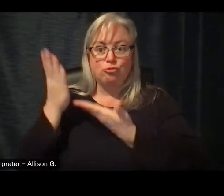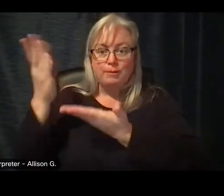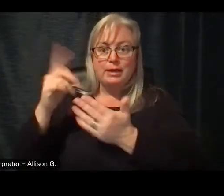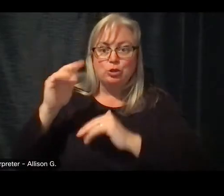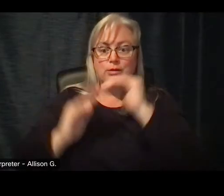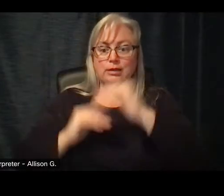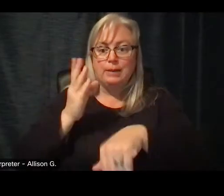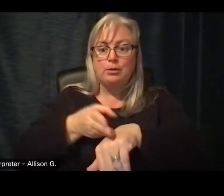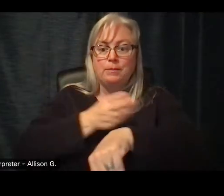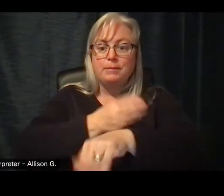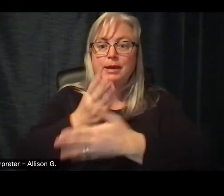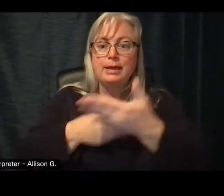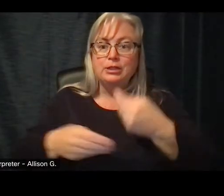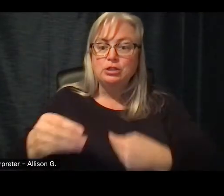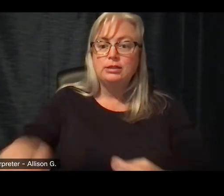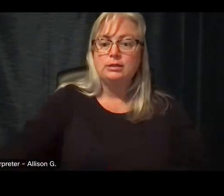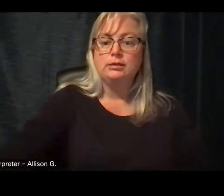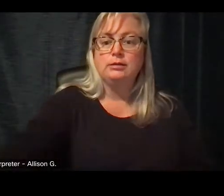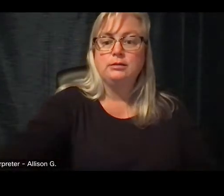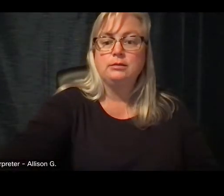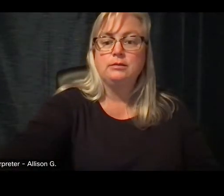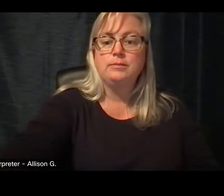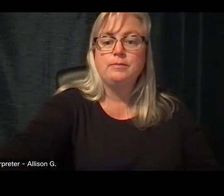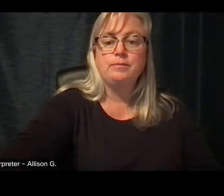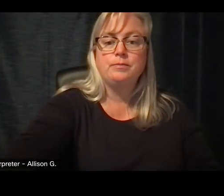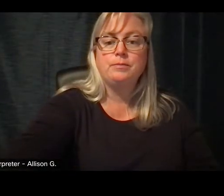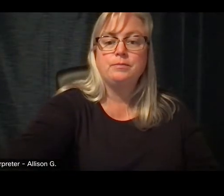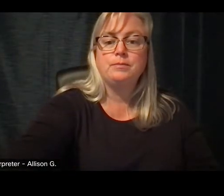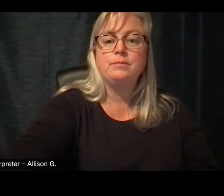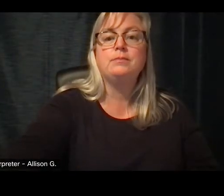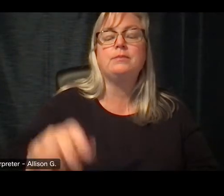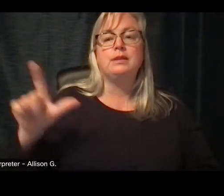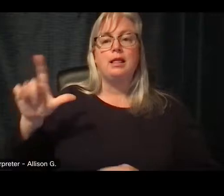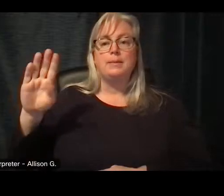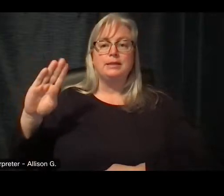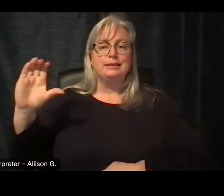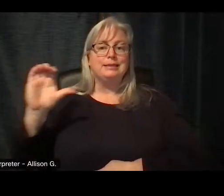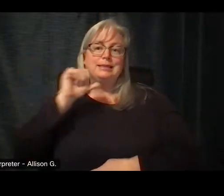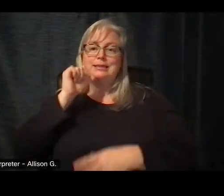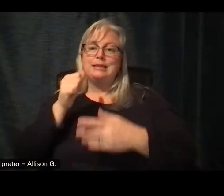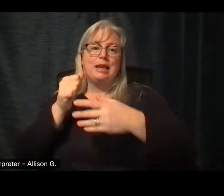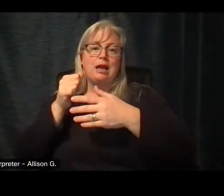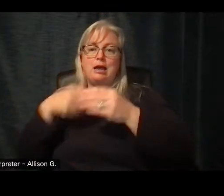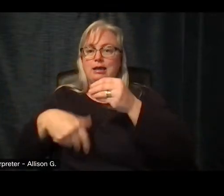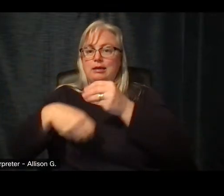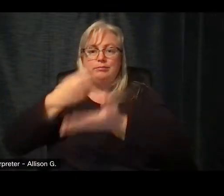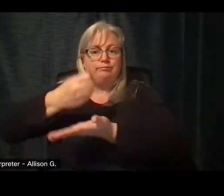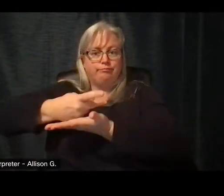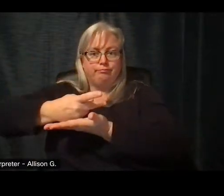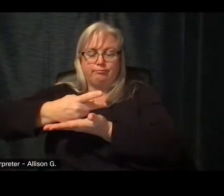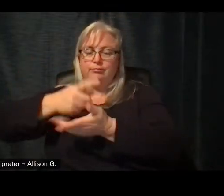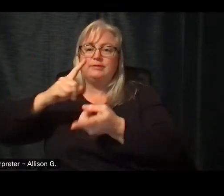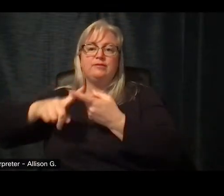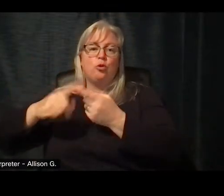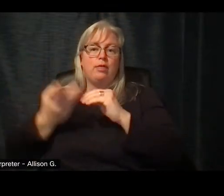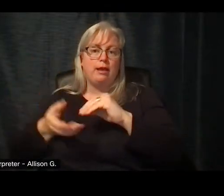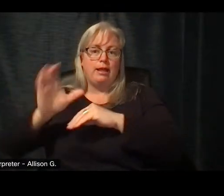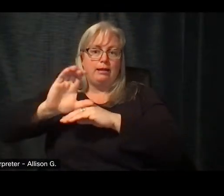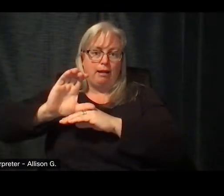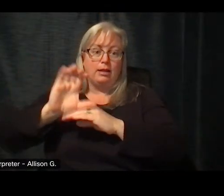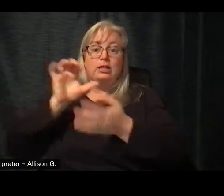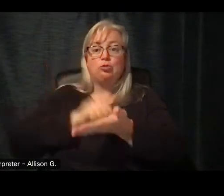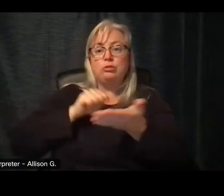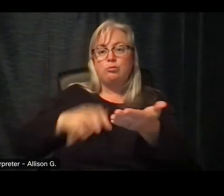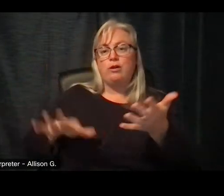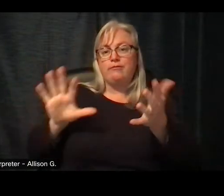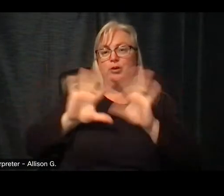budget, the Legislative Budget Committee did not recommend that enhanced funding. It was removed by a global motion